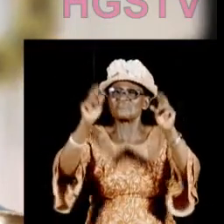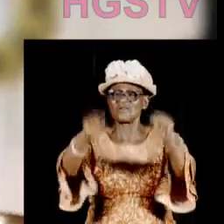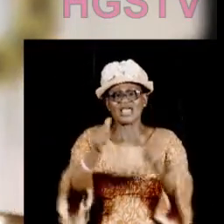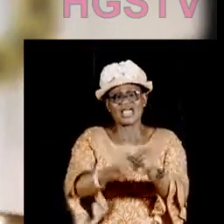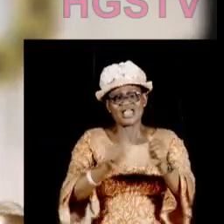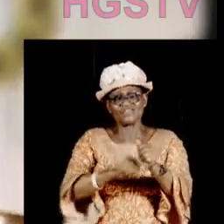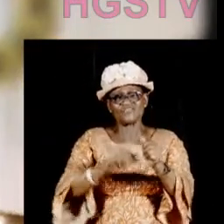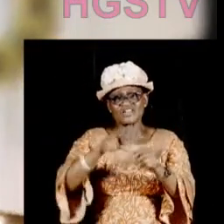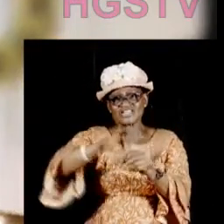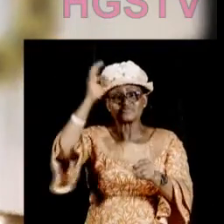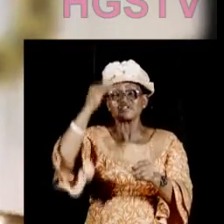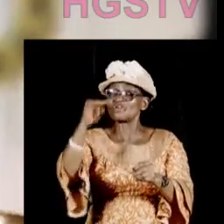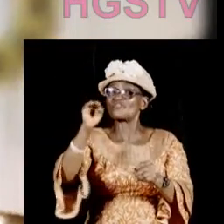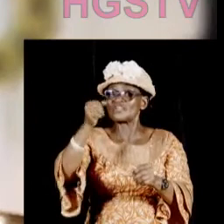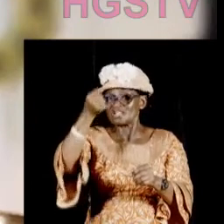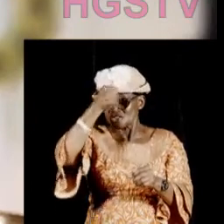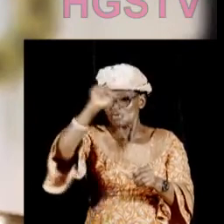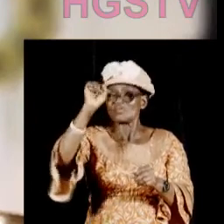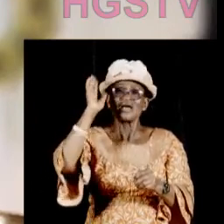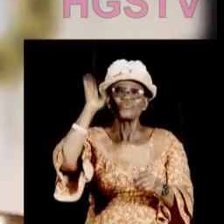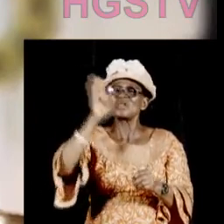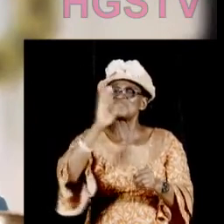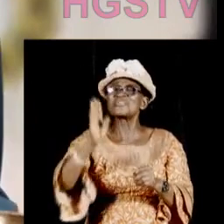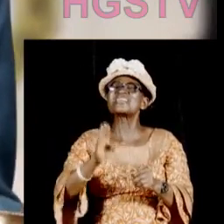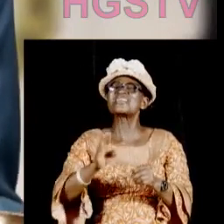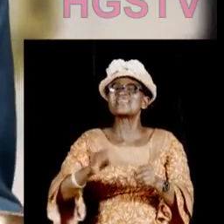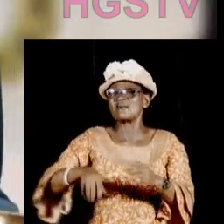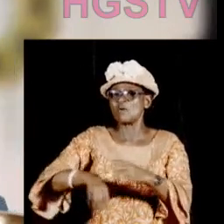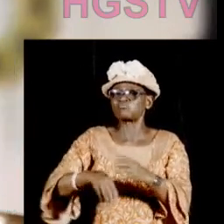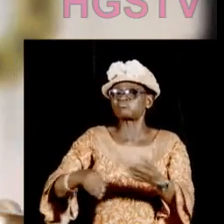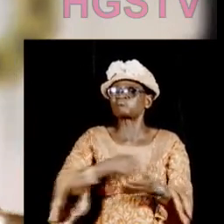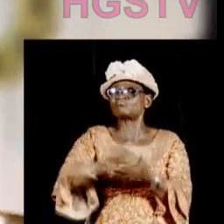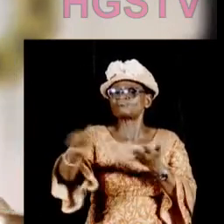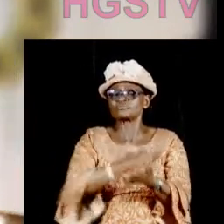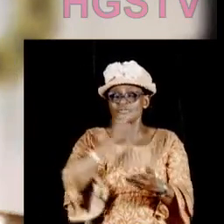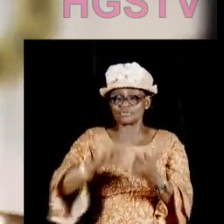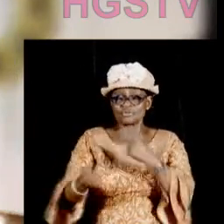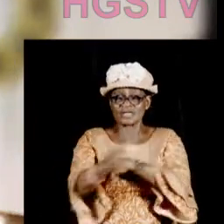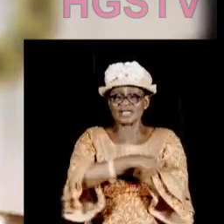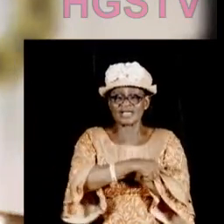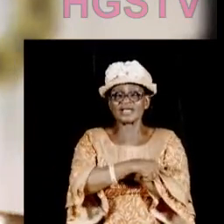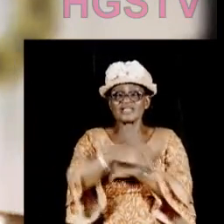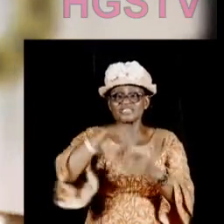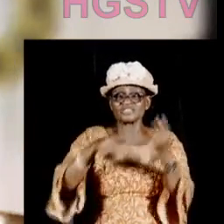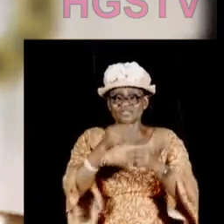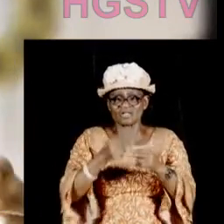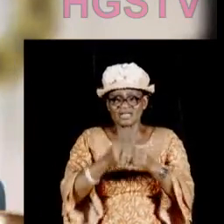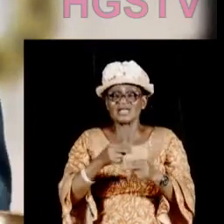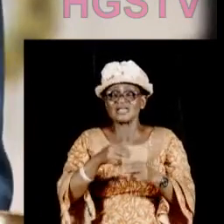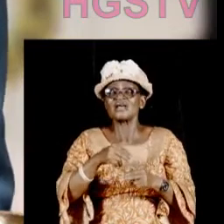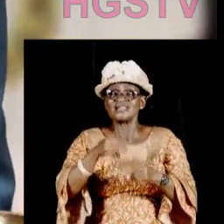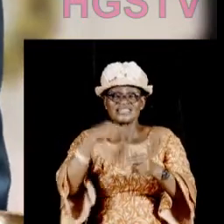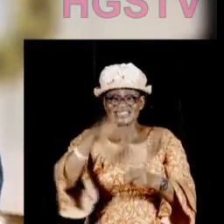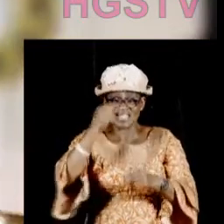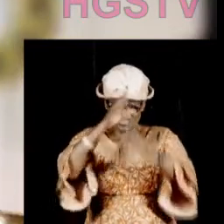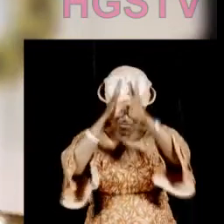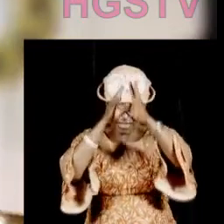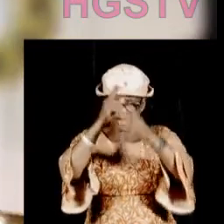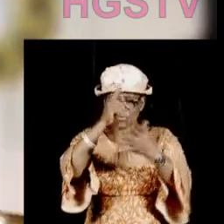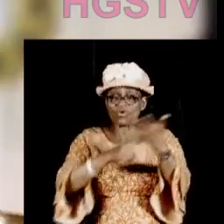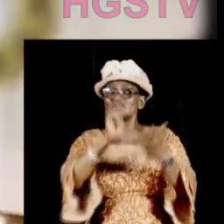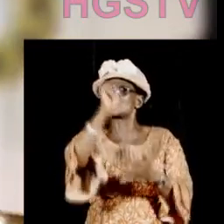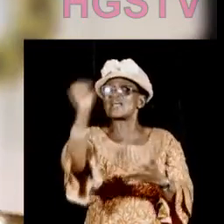be rooted out today in Jesus' name. Please let us pray. Say, Father, whatever has caused me to